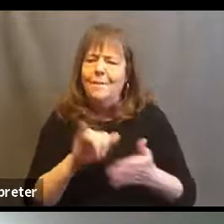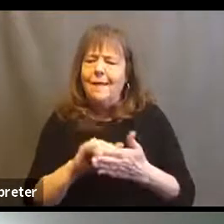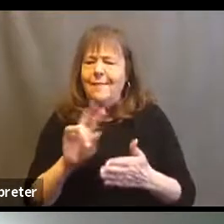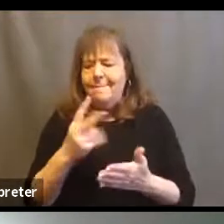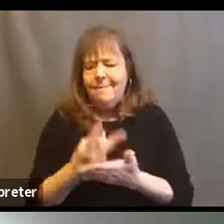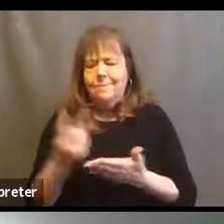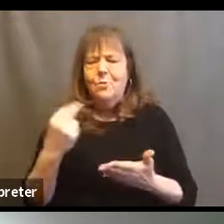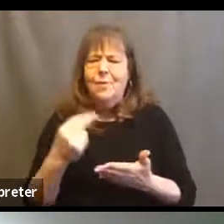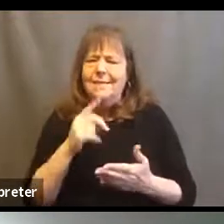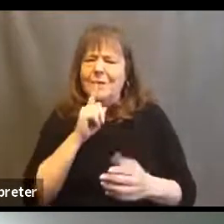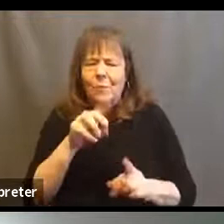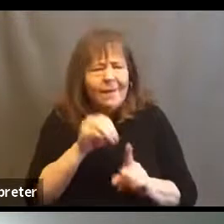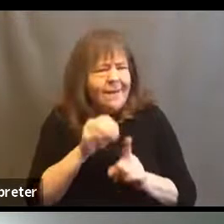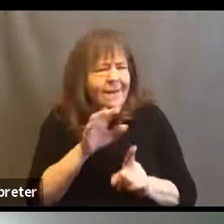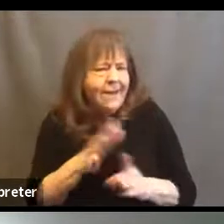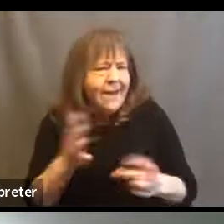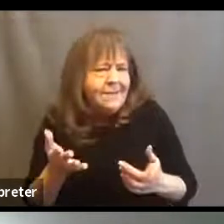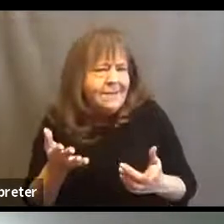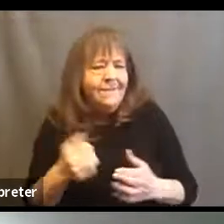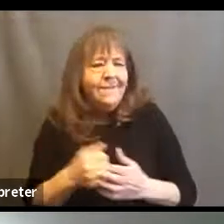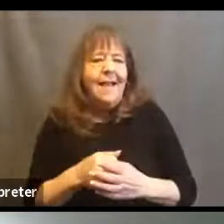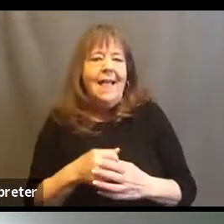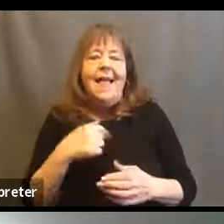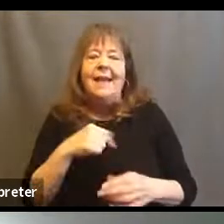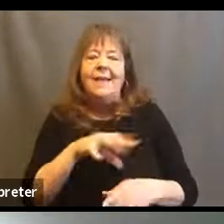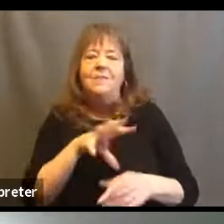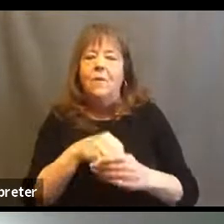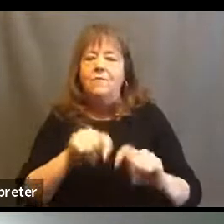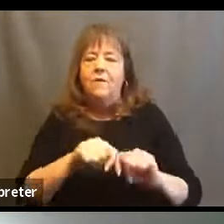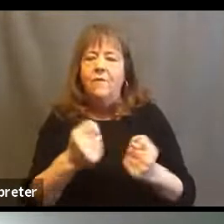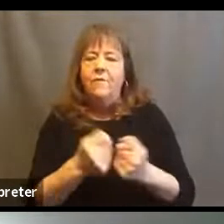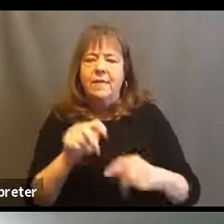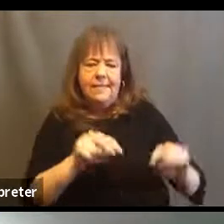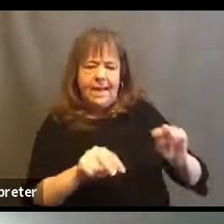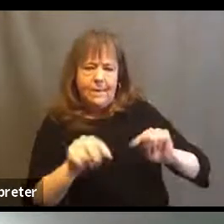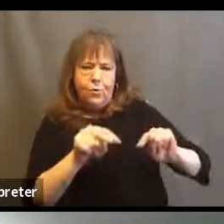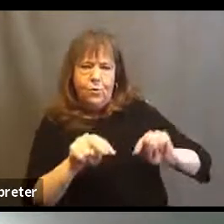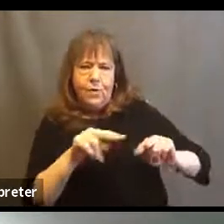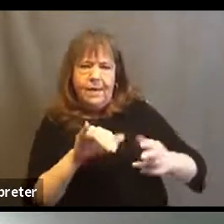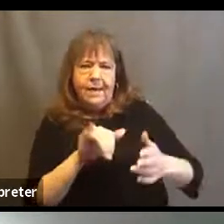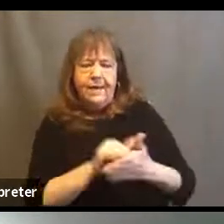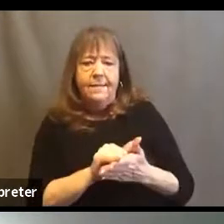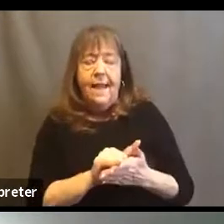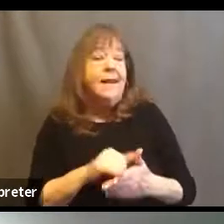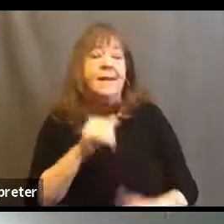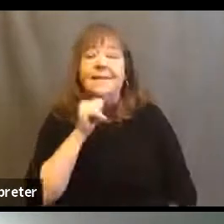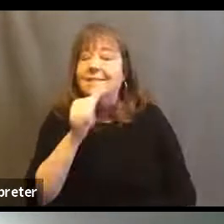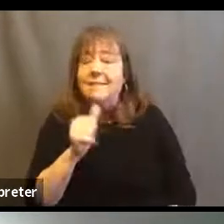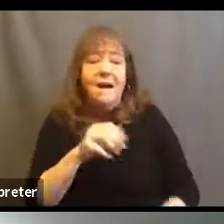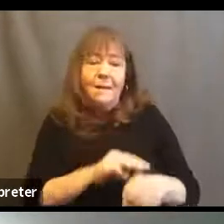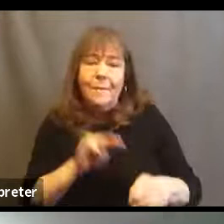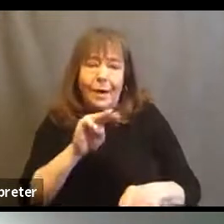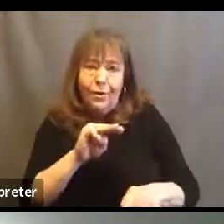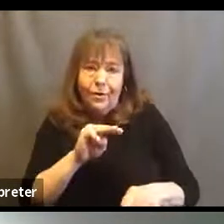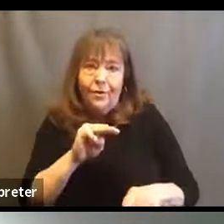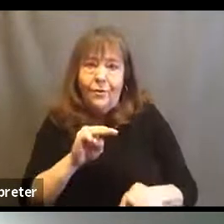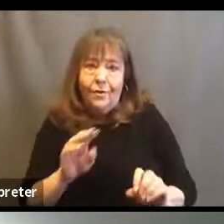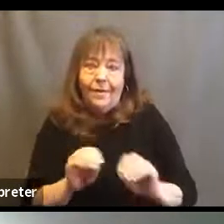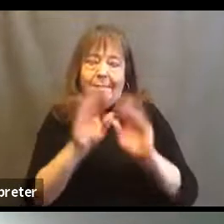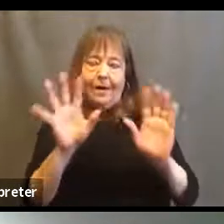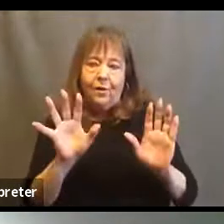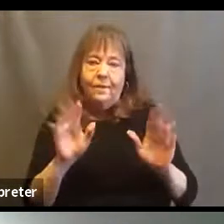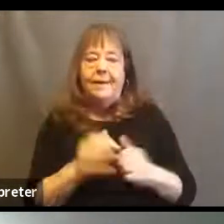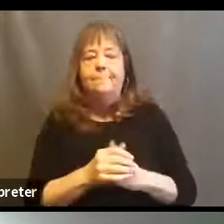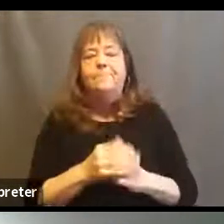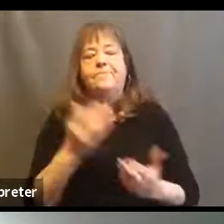effective is this medication. And I was part of a team the other day looking at this. And again, it is no miracle drug. That is very clear. And there may be